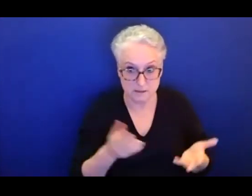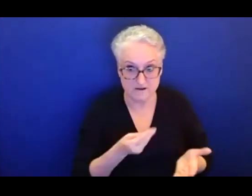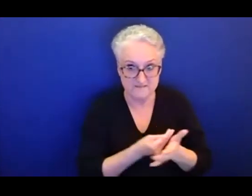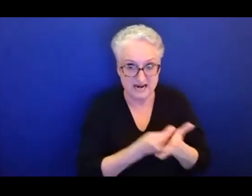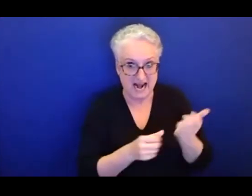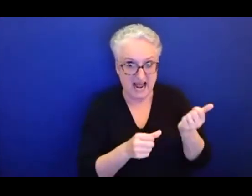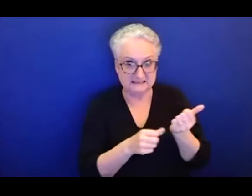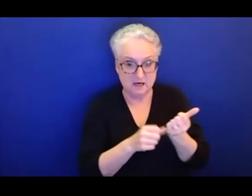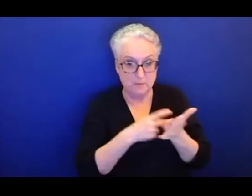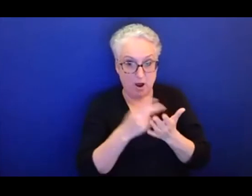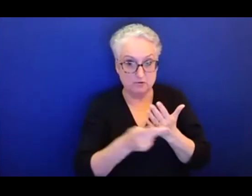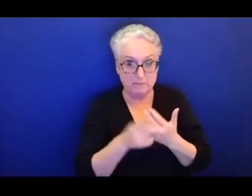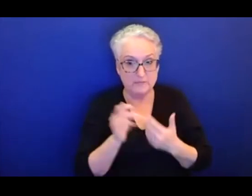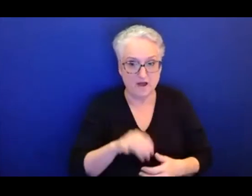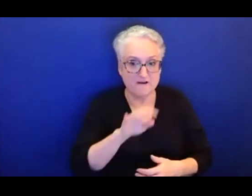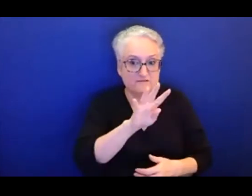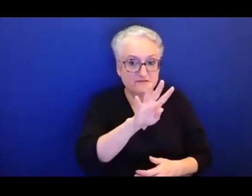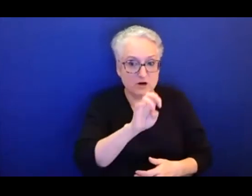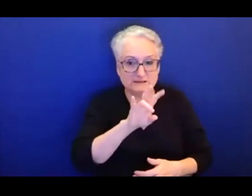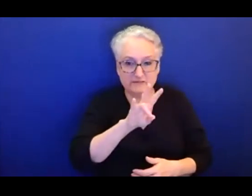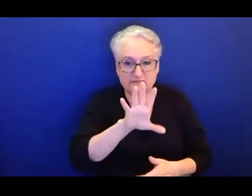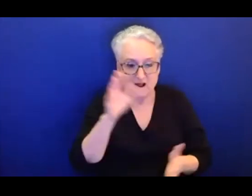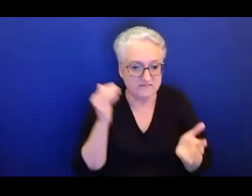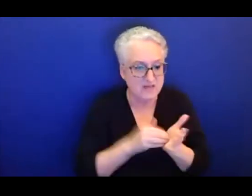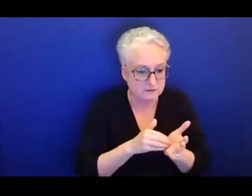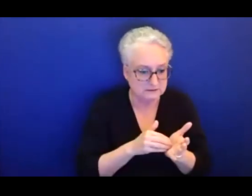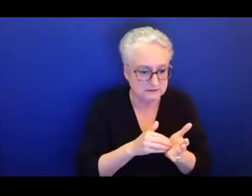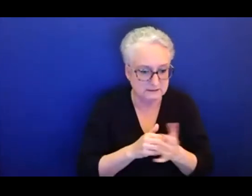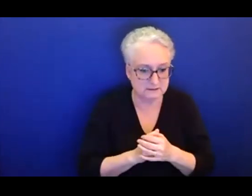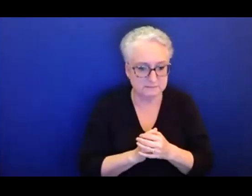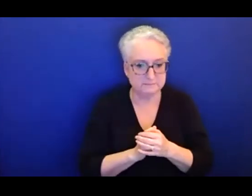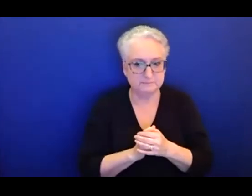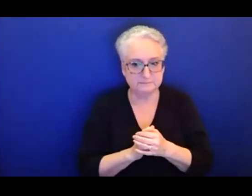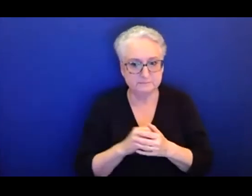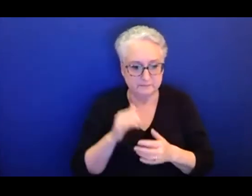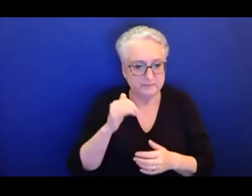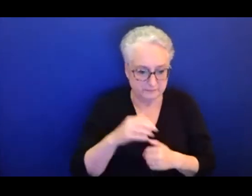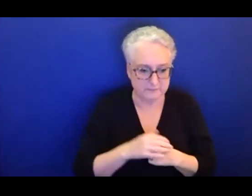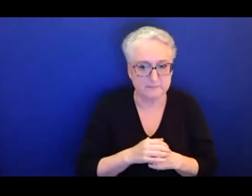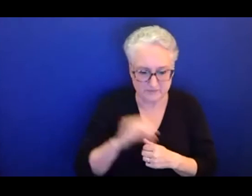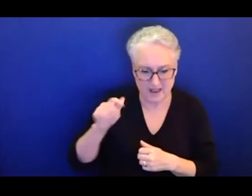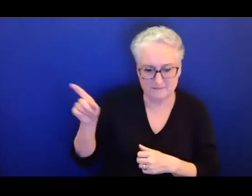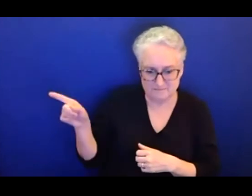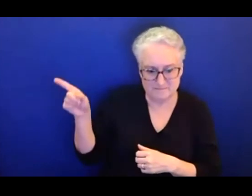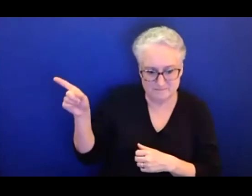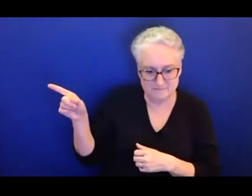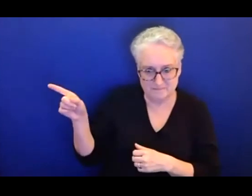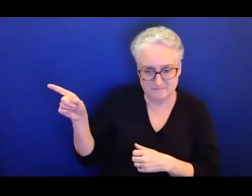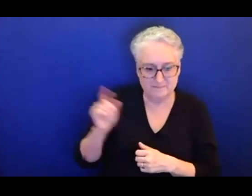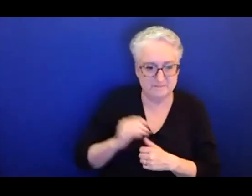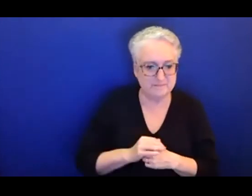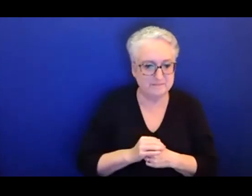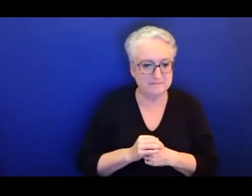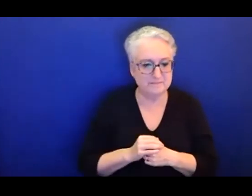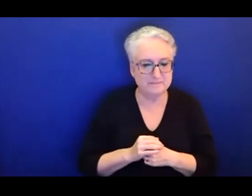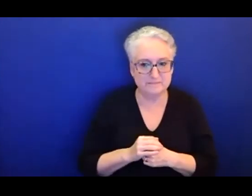help 15 businesses with 100 jobs created and retained. Our Neighborhood Commercial Assistance Program, which is generally thought of to be our